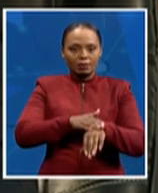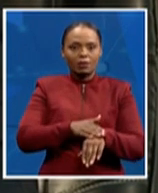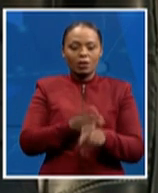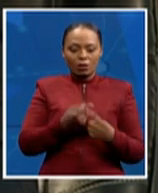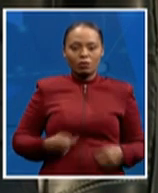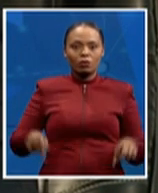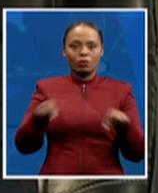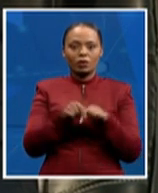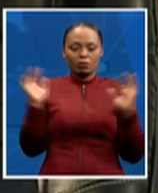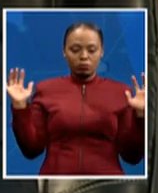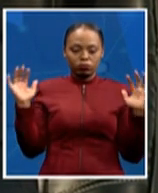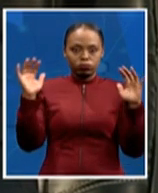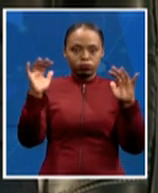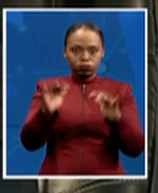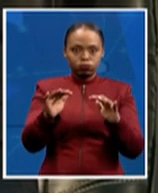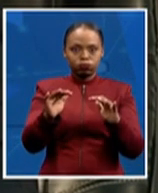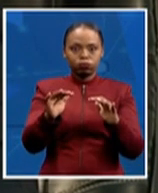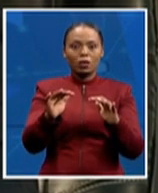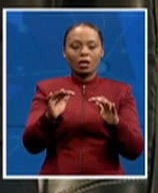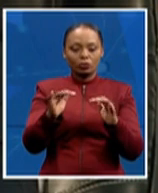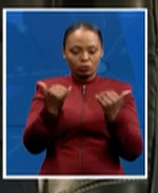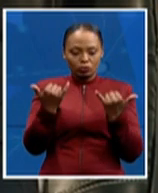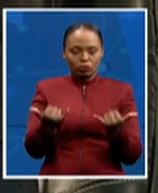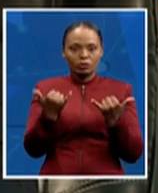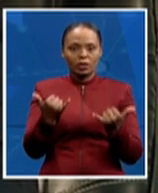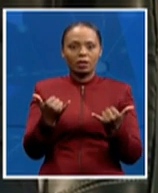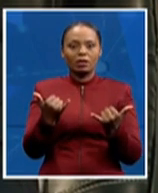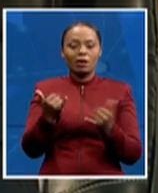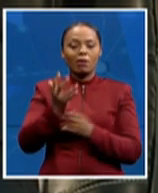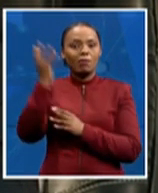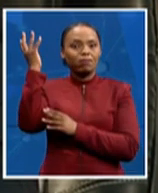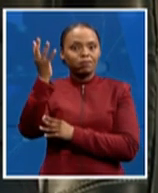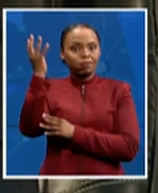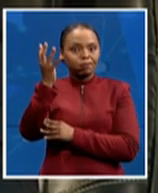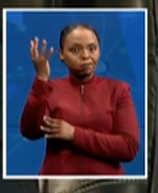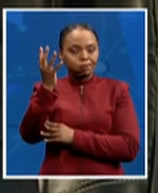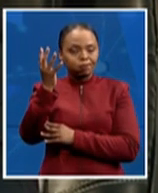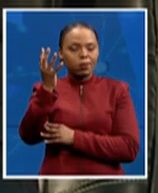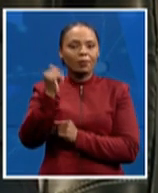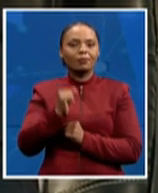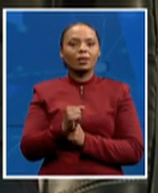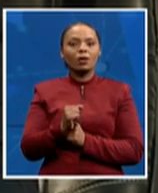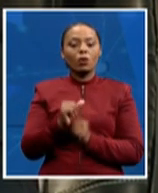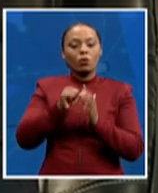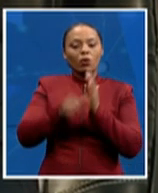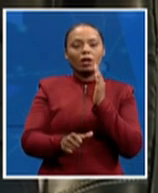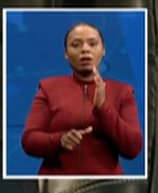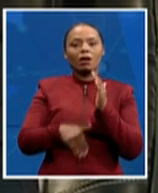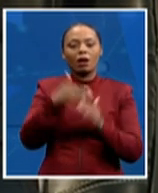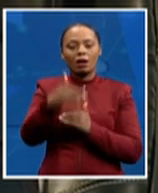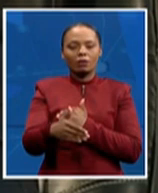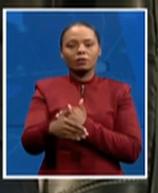and this briefing is taking place a week since His Excellency President Cyril